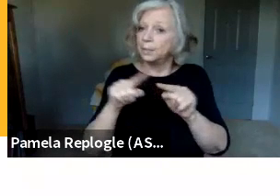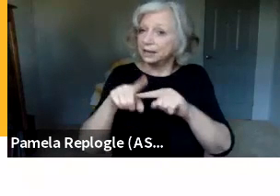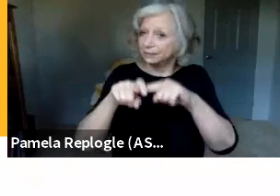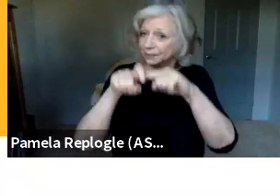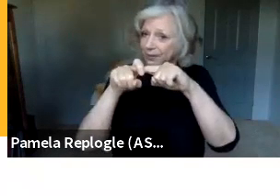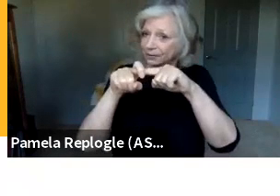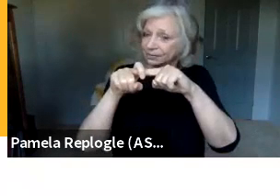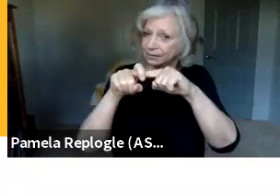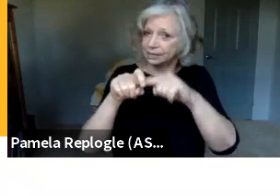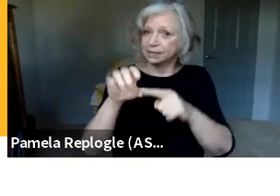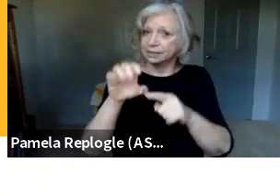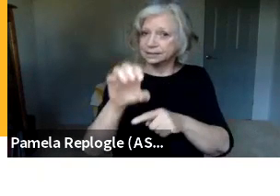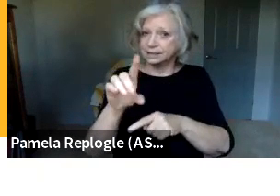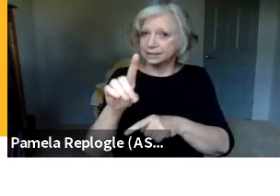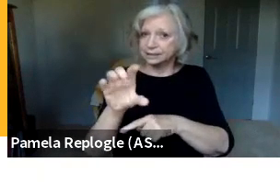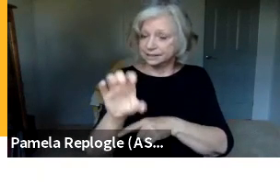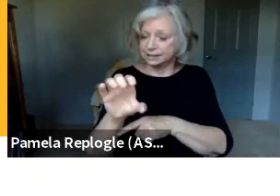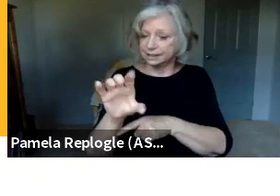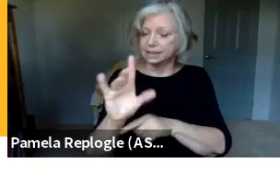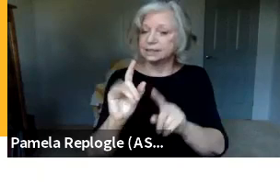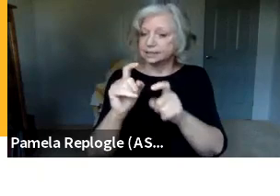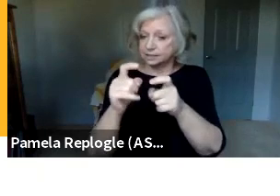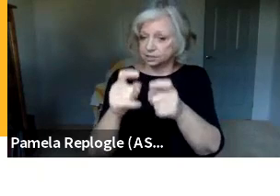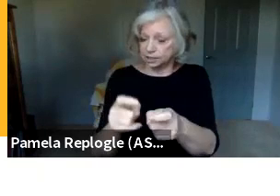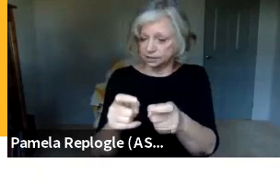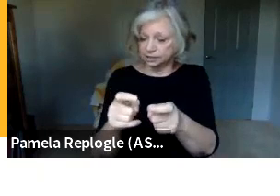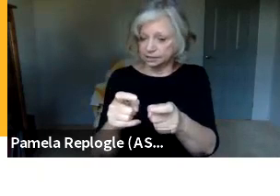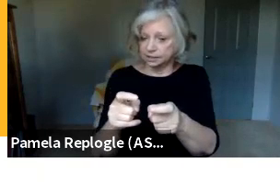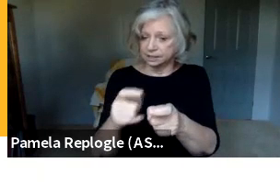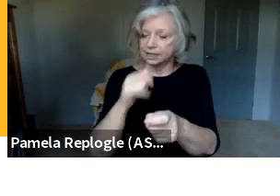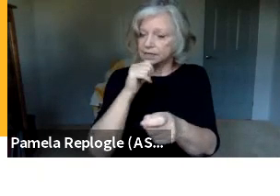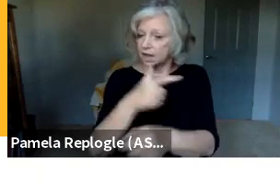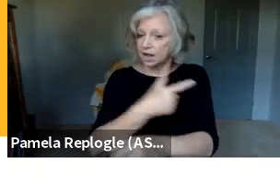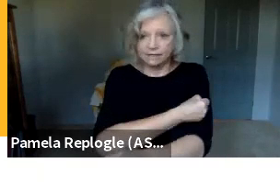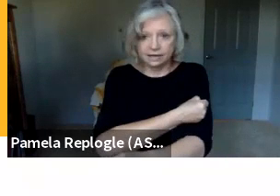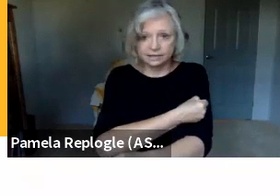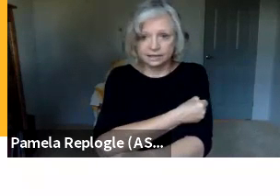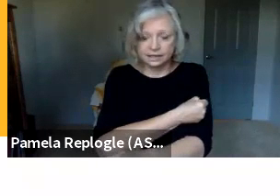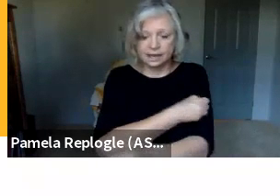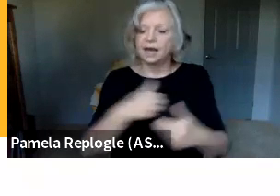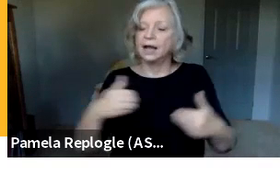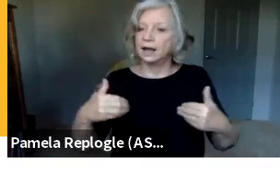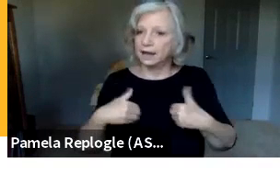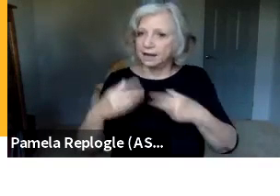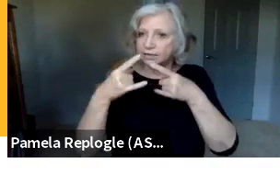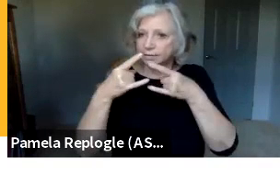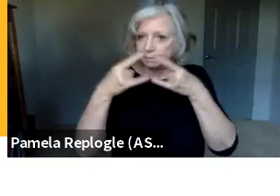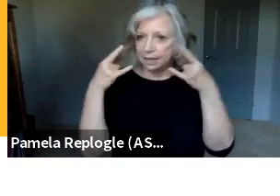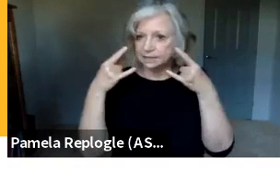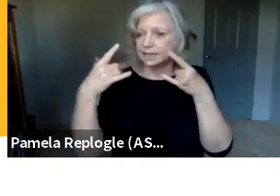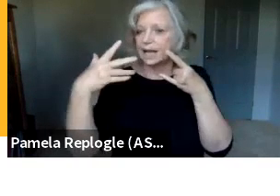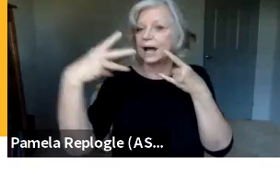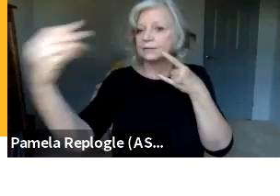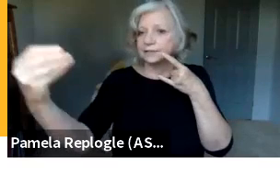that the CDC still recommends that unvaccinated people wear masks outdoors in